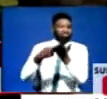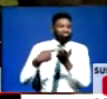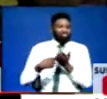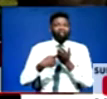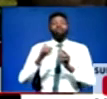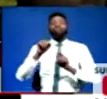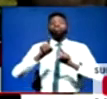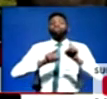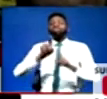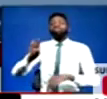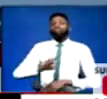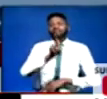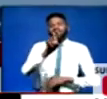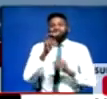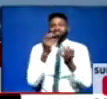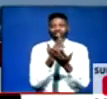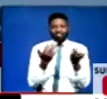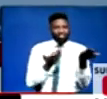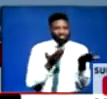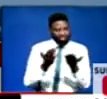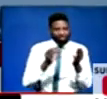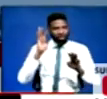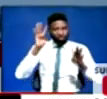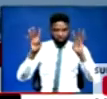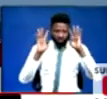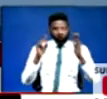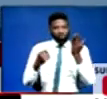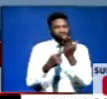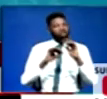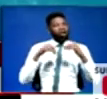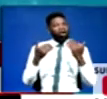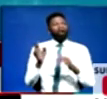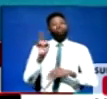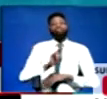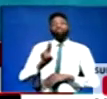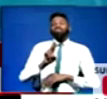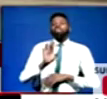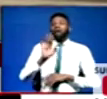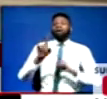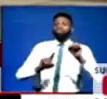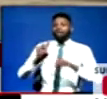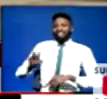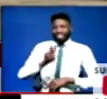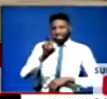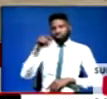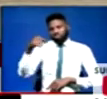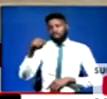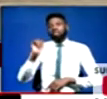packaging, innovation and technology infrastructure to maximize the tourism potential in Kenya and Uganda.